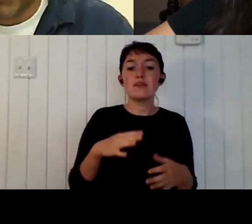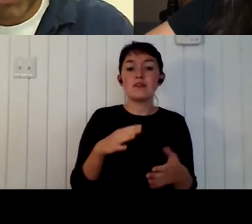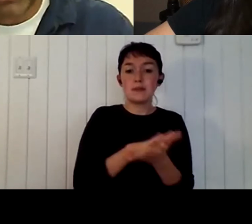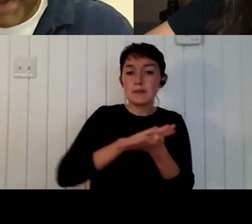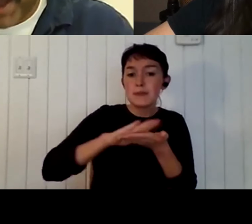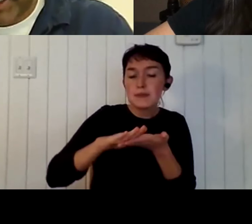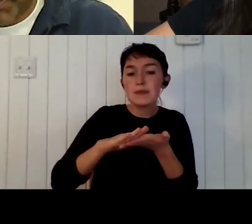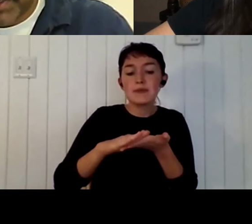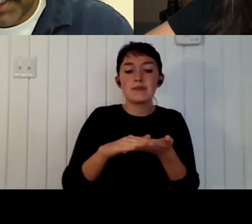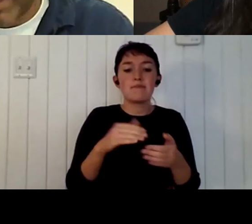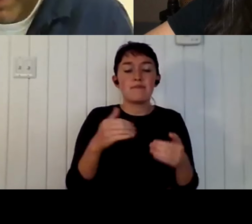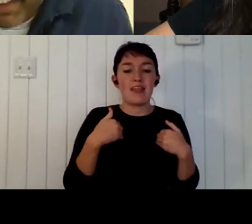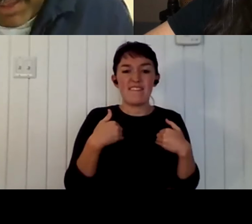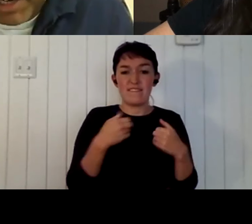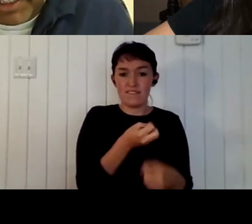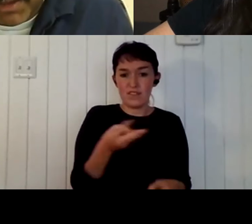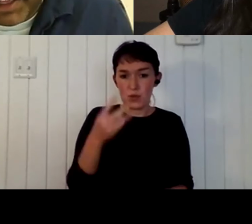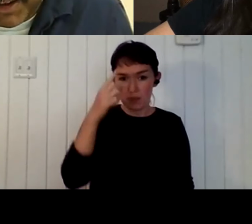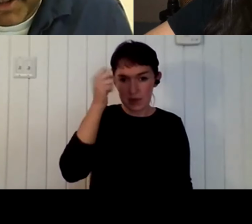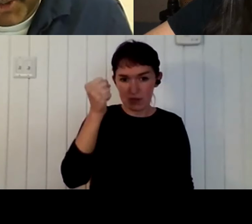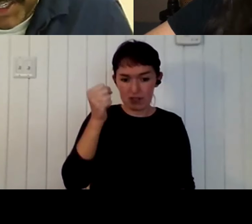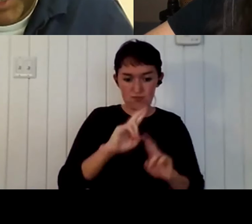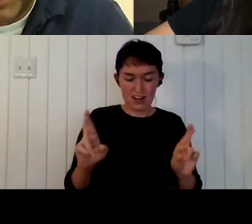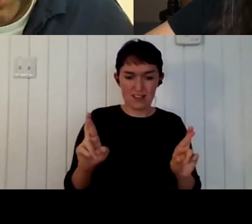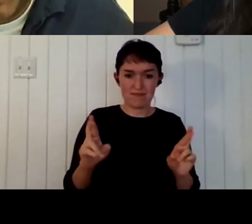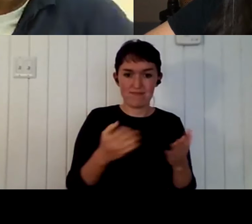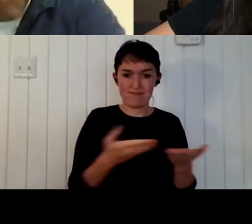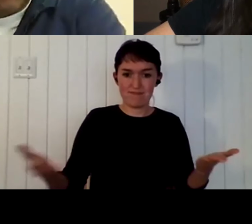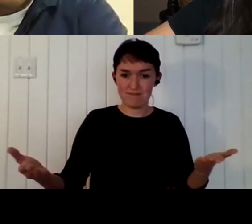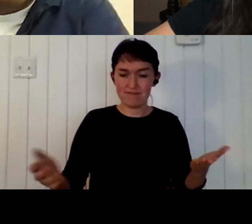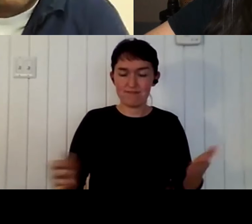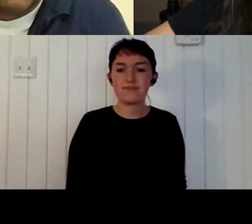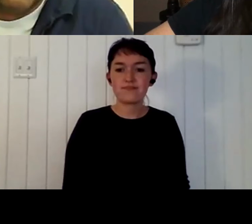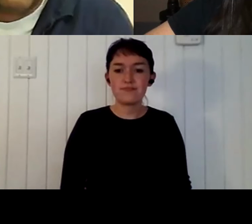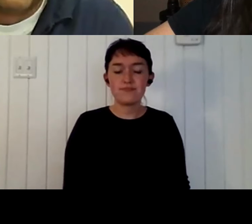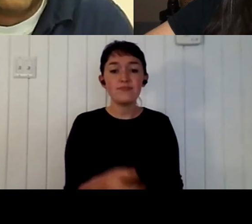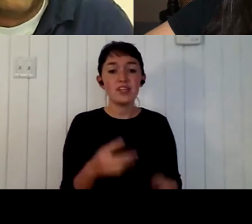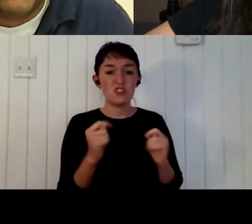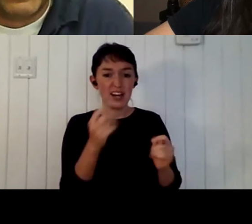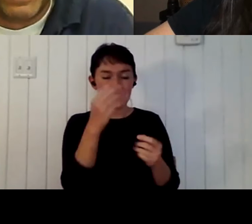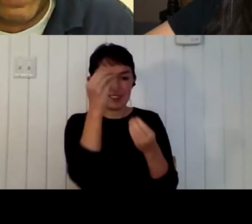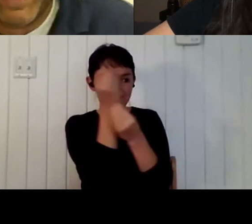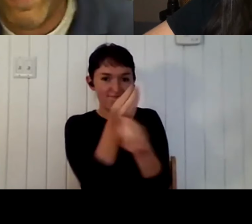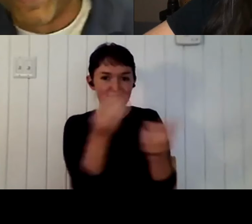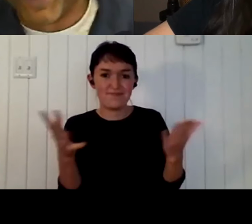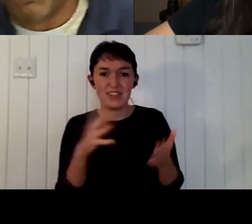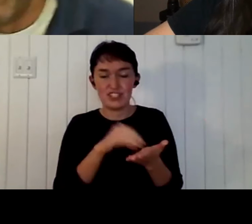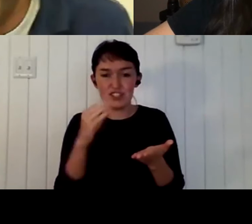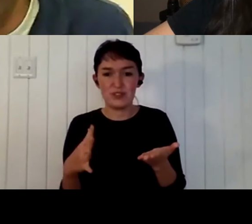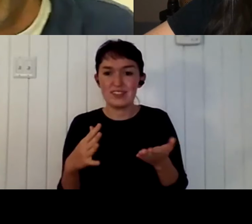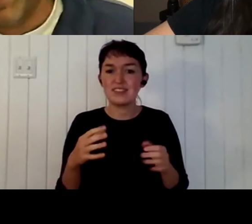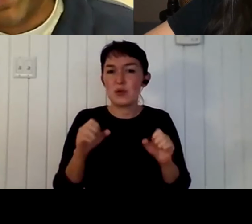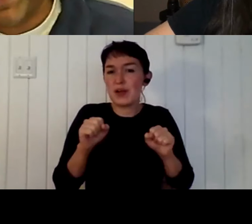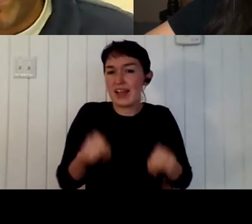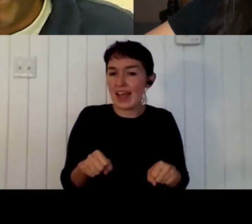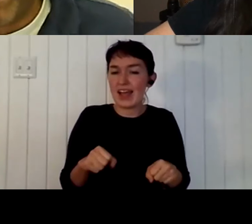inform students about these processes, like give them the agency to make their own choices, and like, hopefully they make the ones that are better for